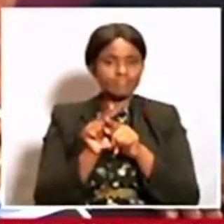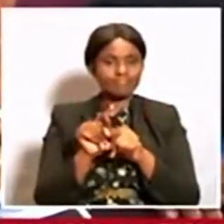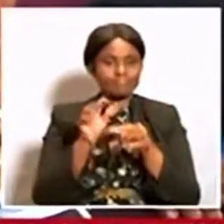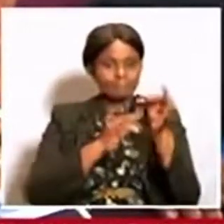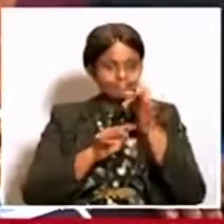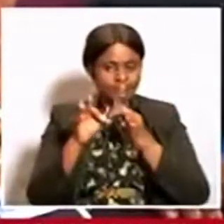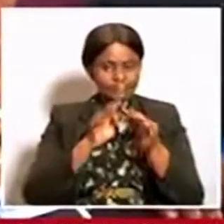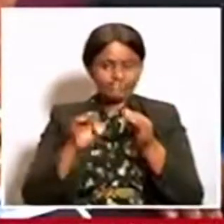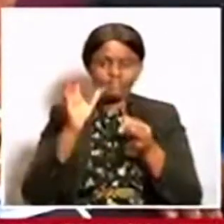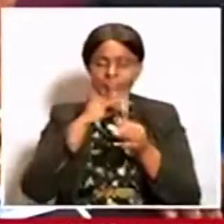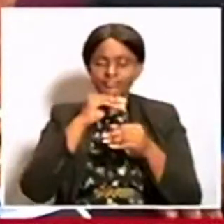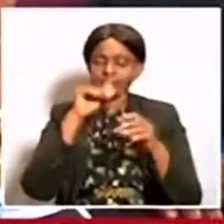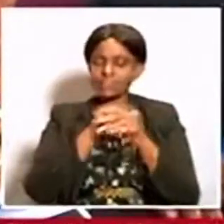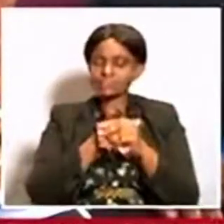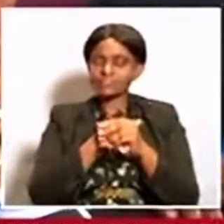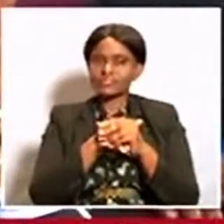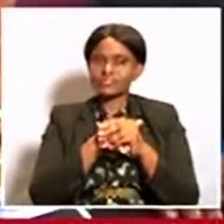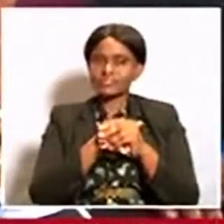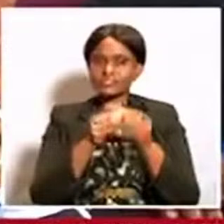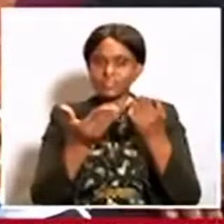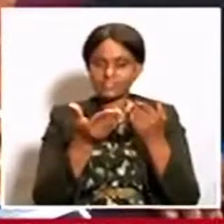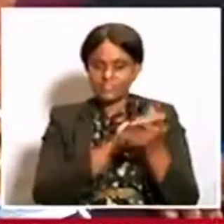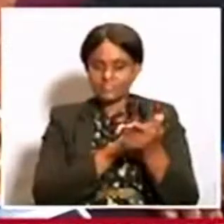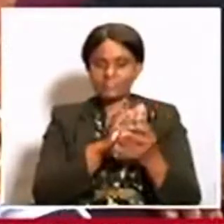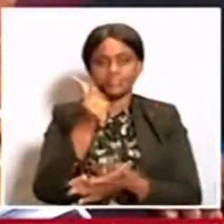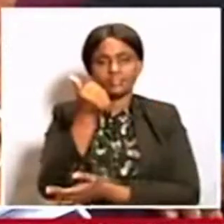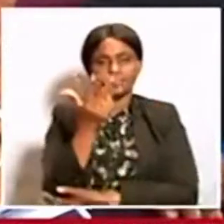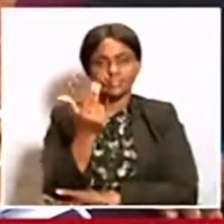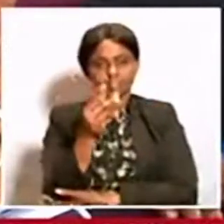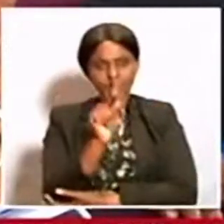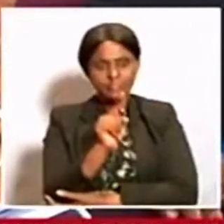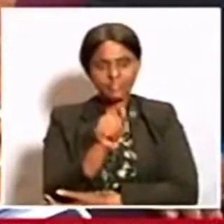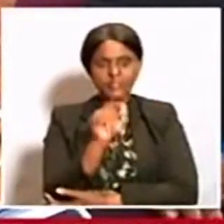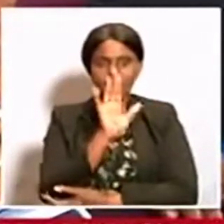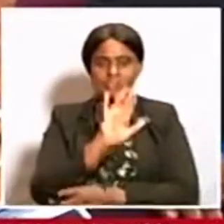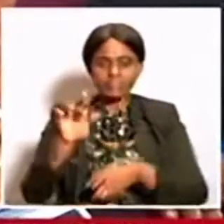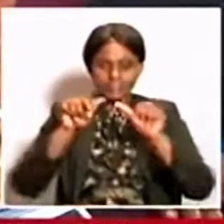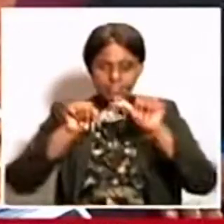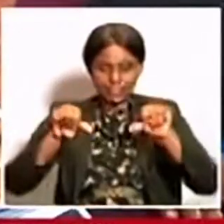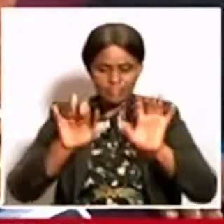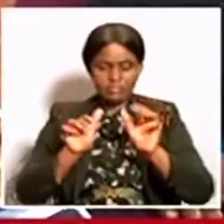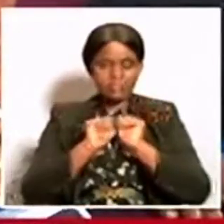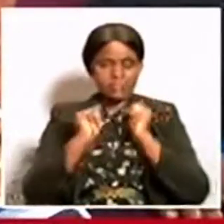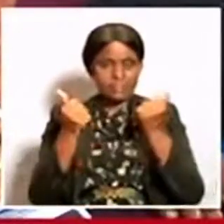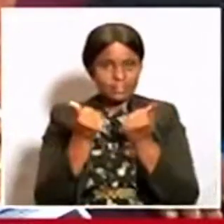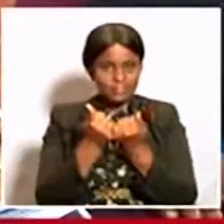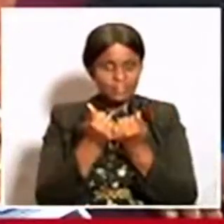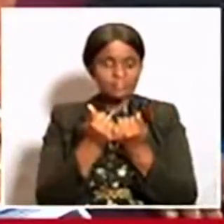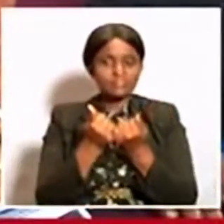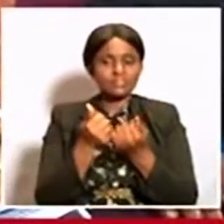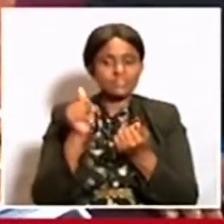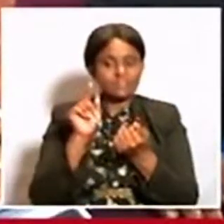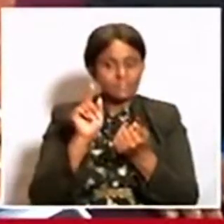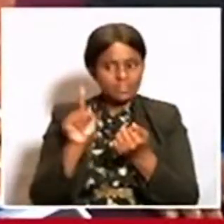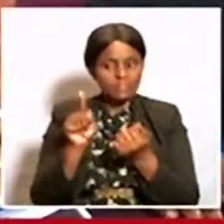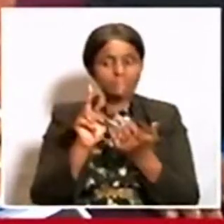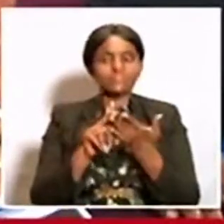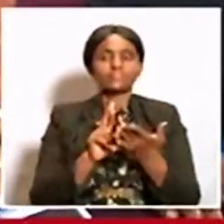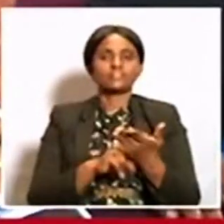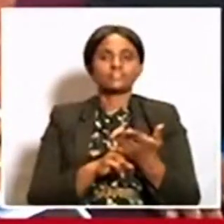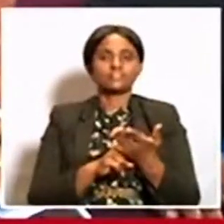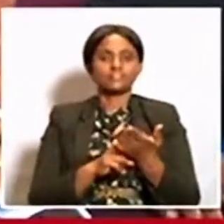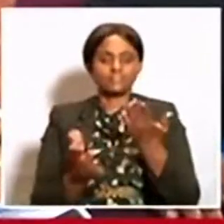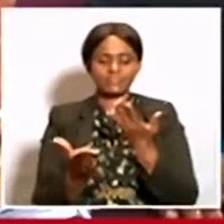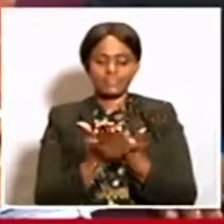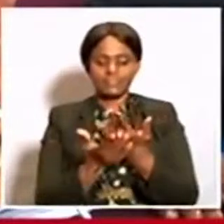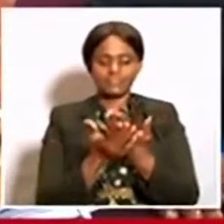stated on page 13 of Auditor General's status report,